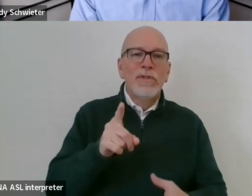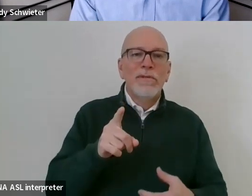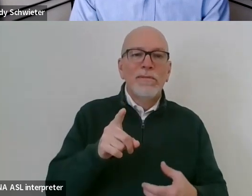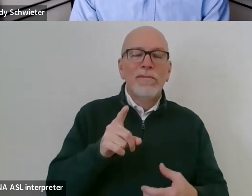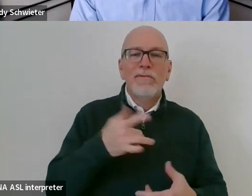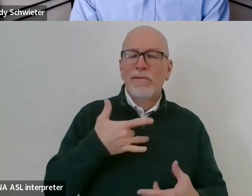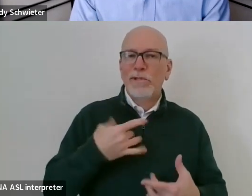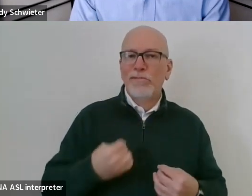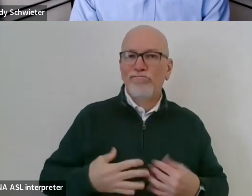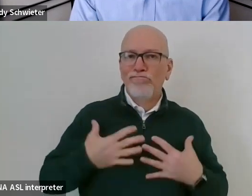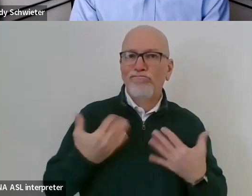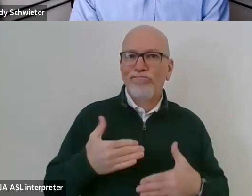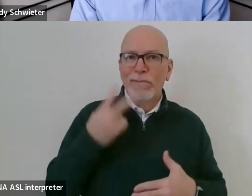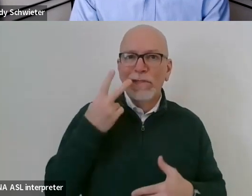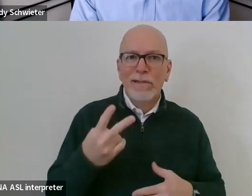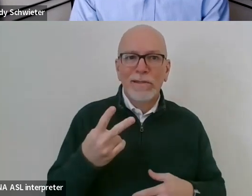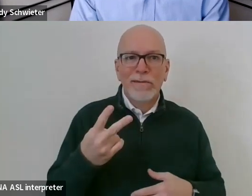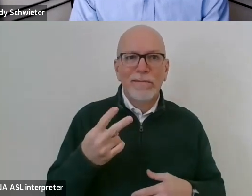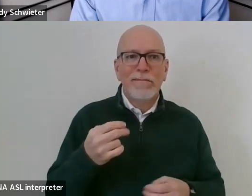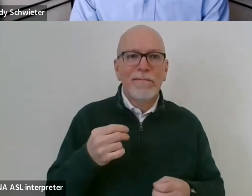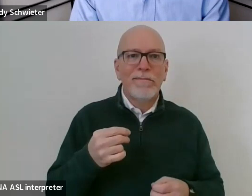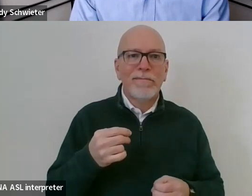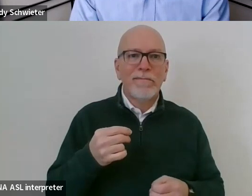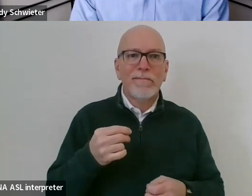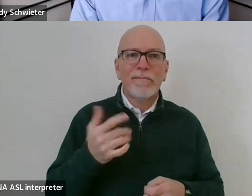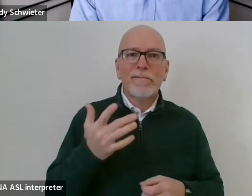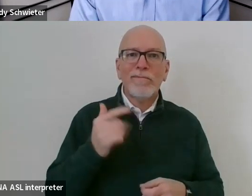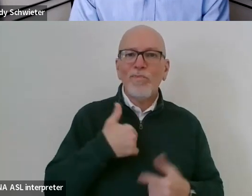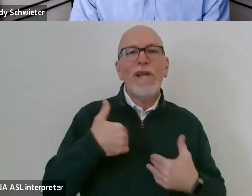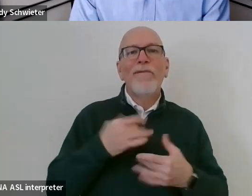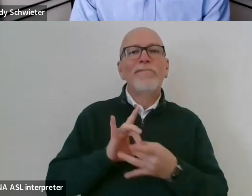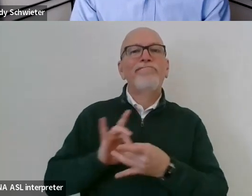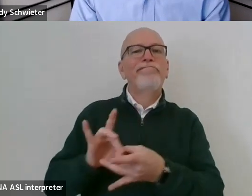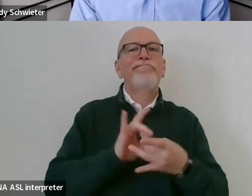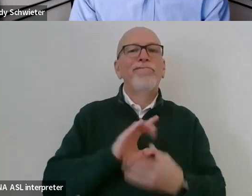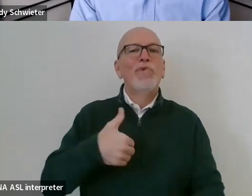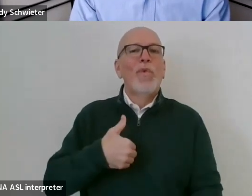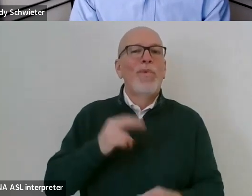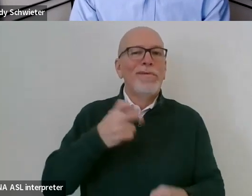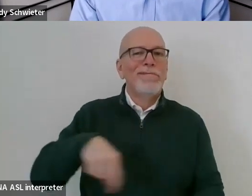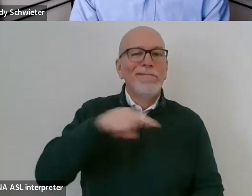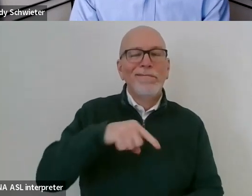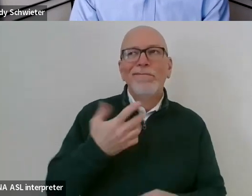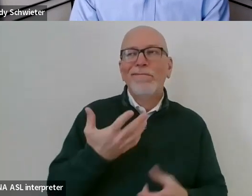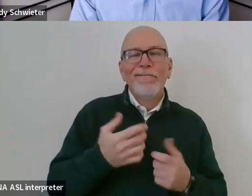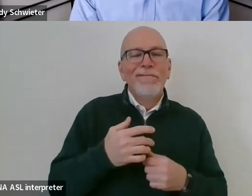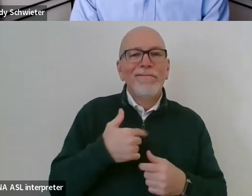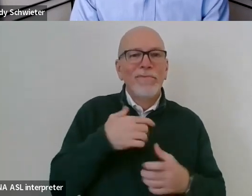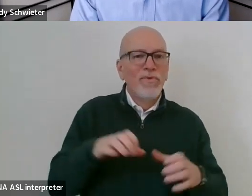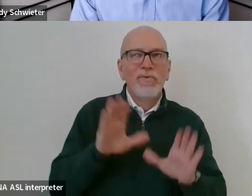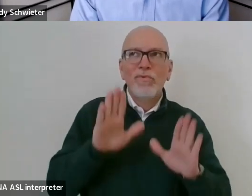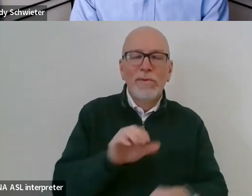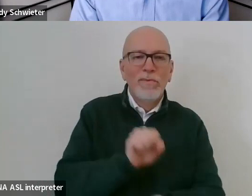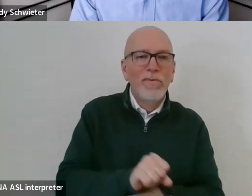arm to see that there are, kindred souls out there who really are doing great work